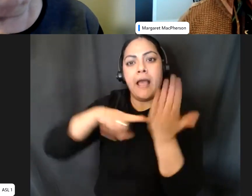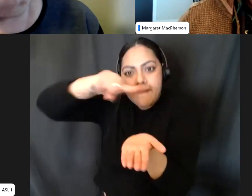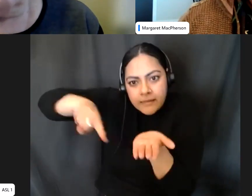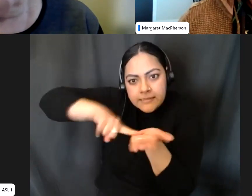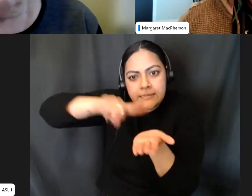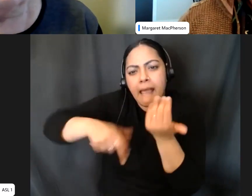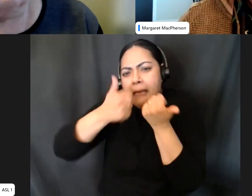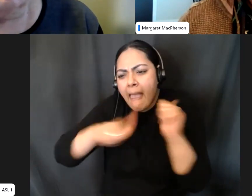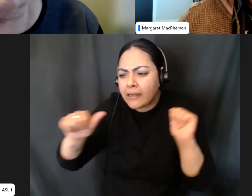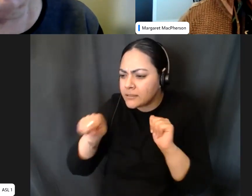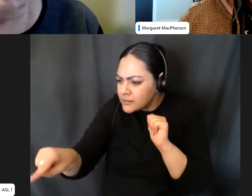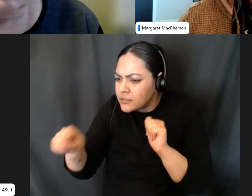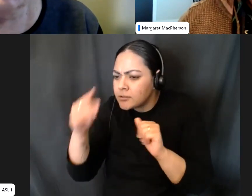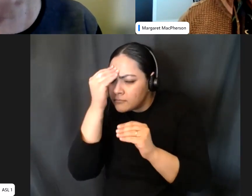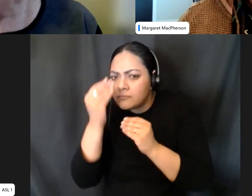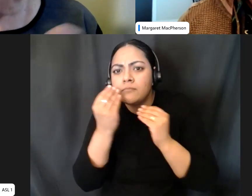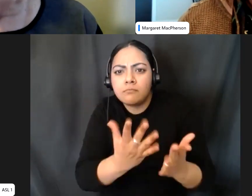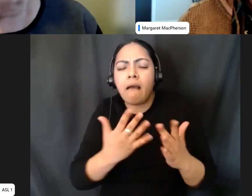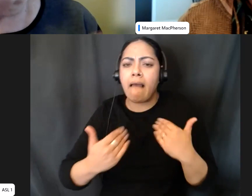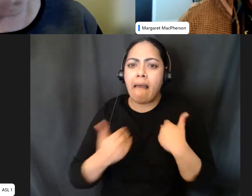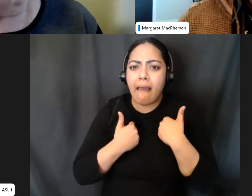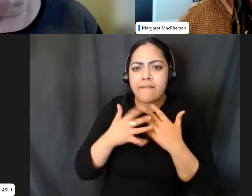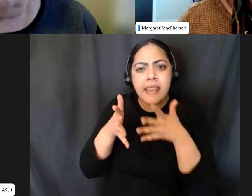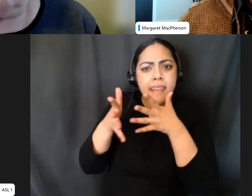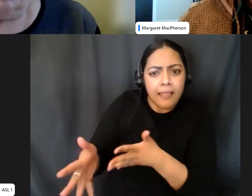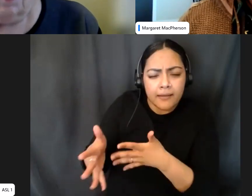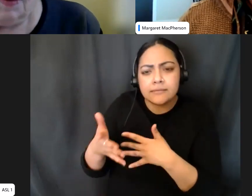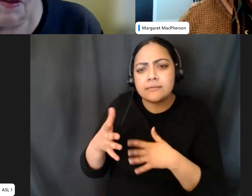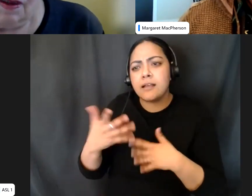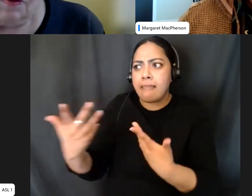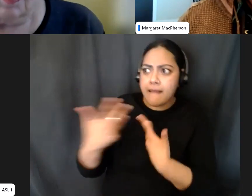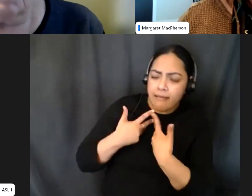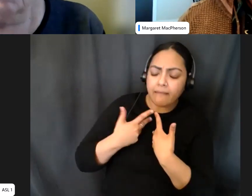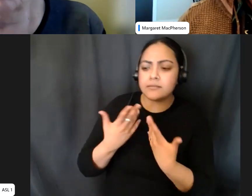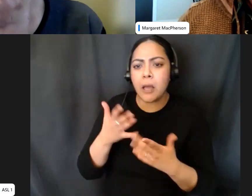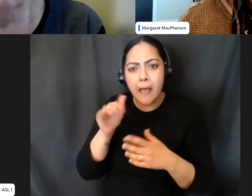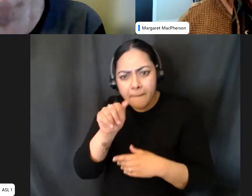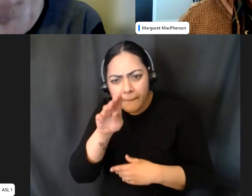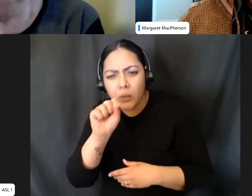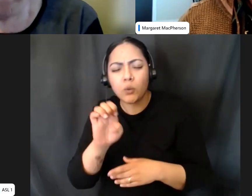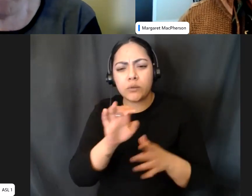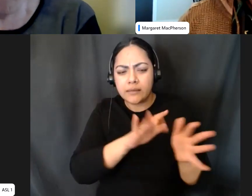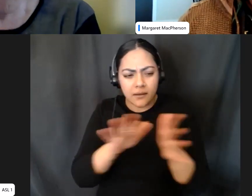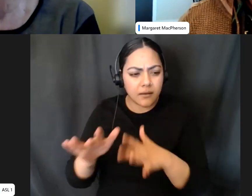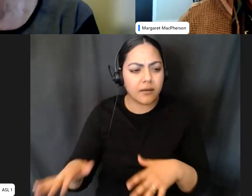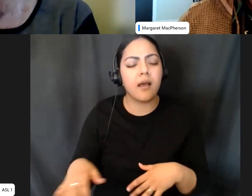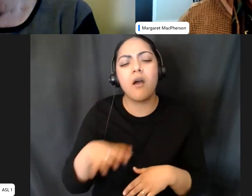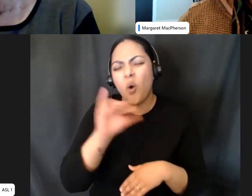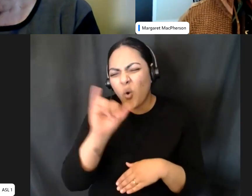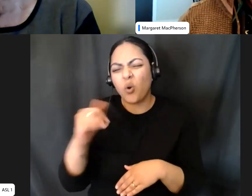the public guardian and trustee, the police, and all the other agents. I'll talk a bit more about that in a minute or